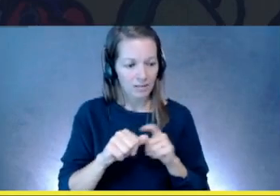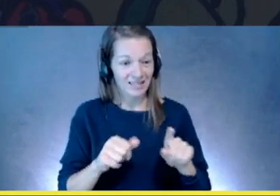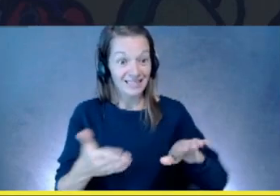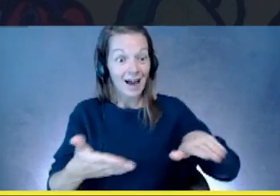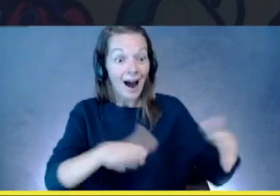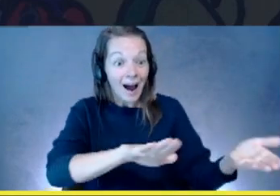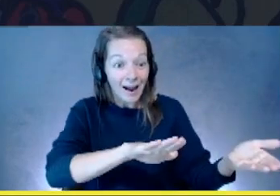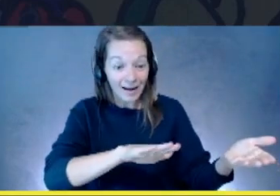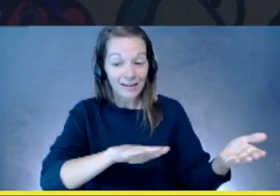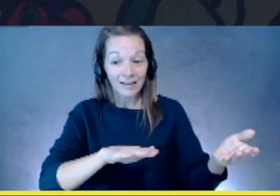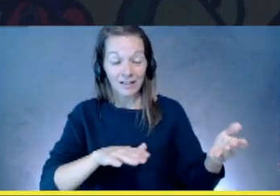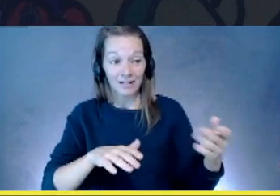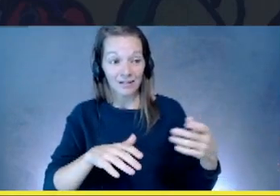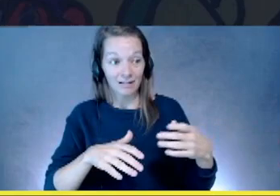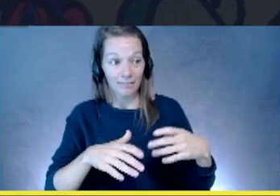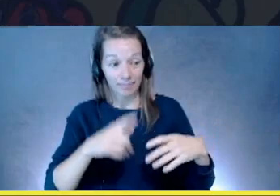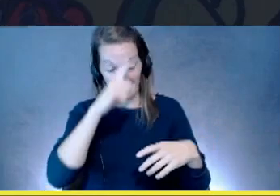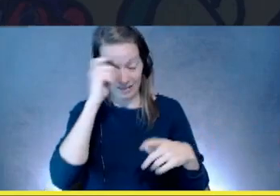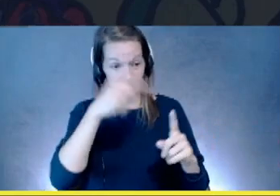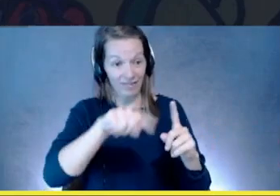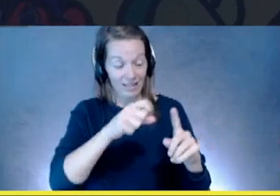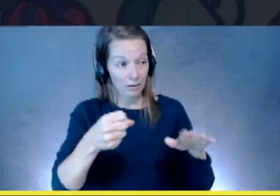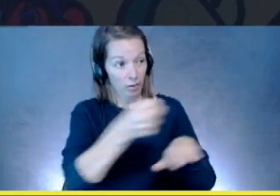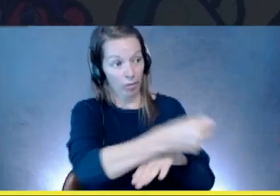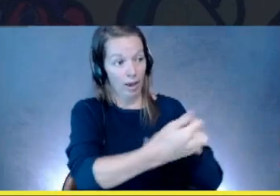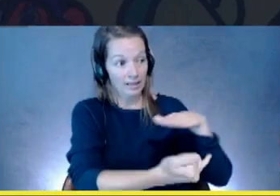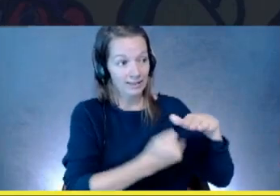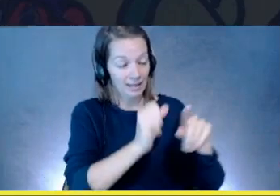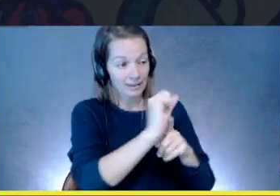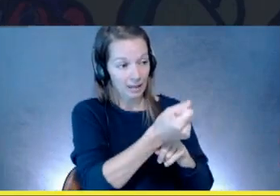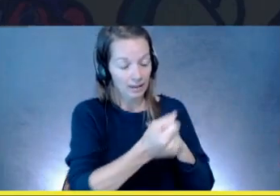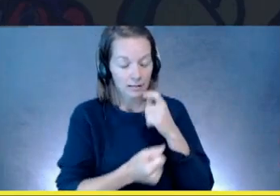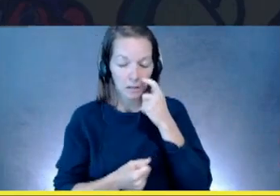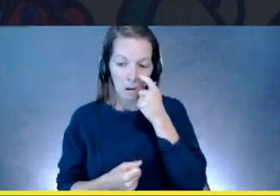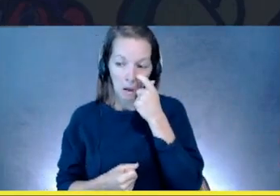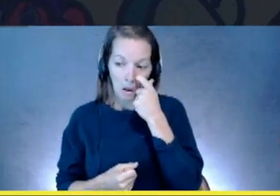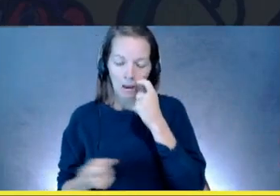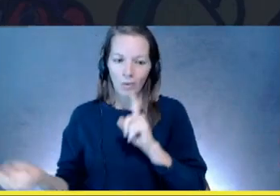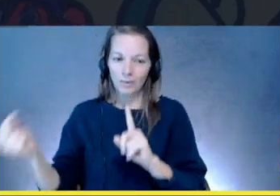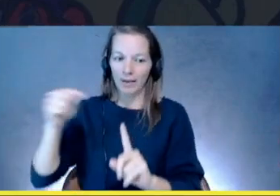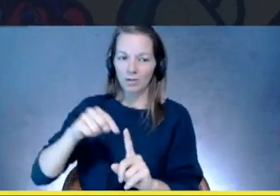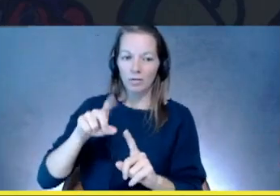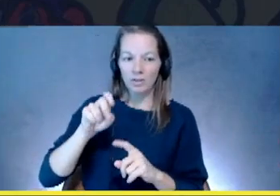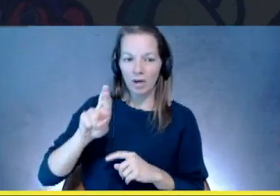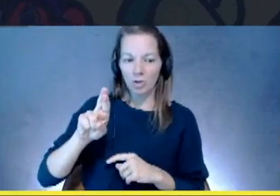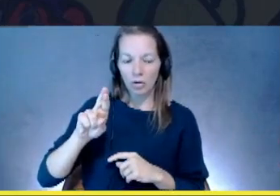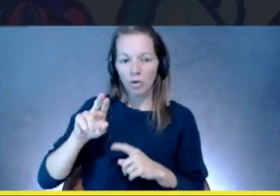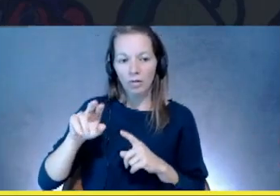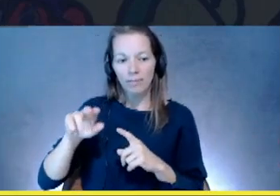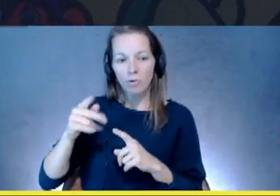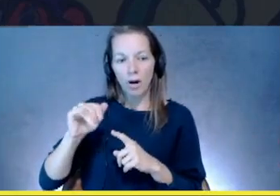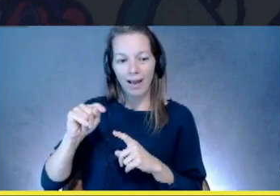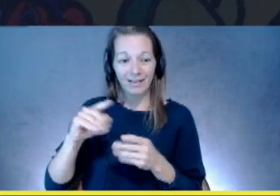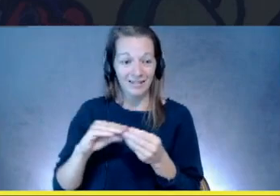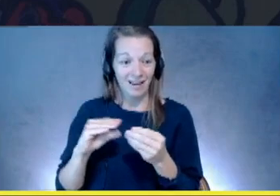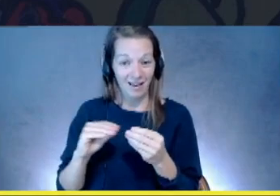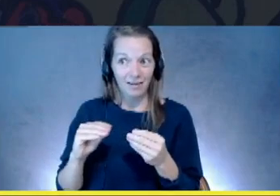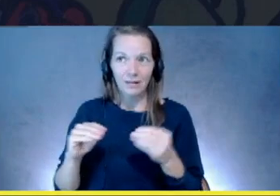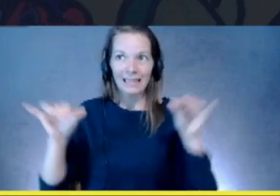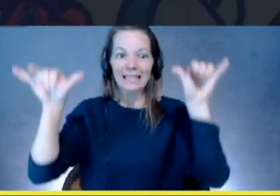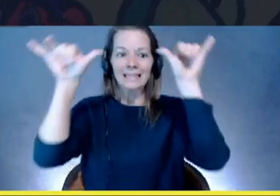congregate settings. And that goes back to what Dr. Forber-Pratt said, that these are systemic